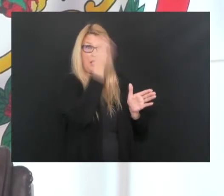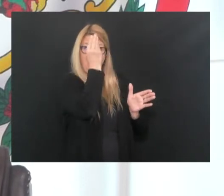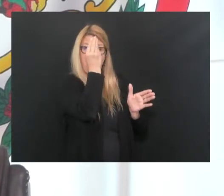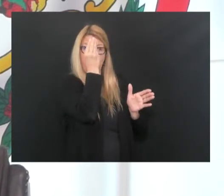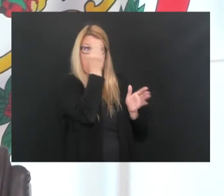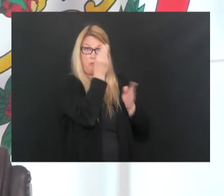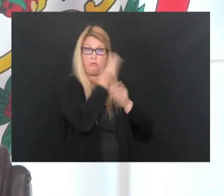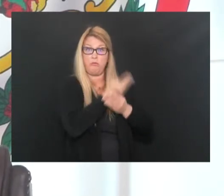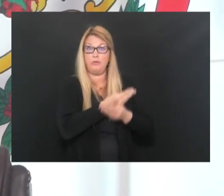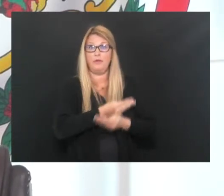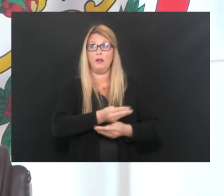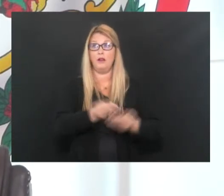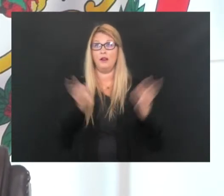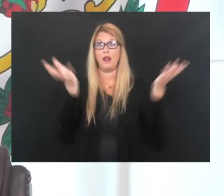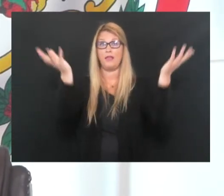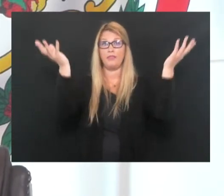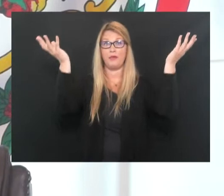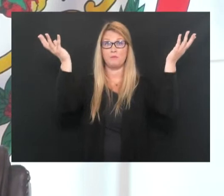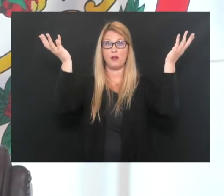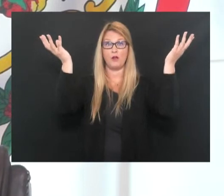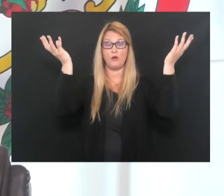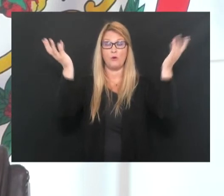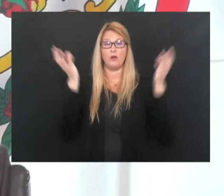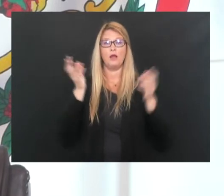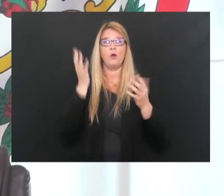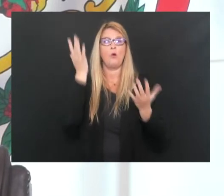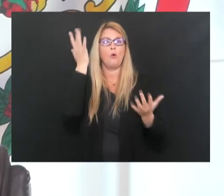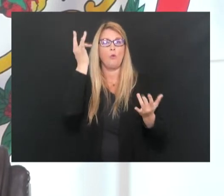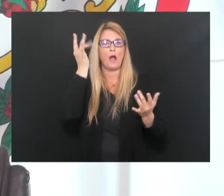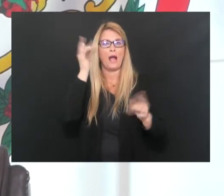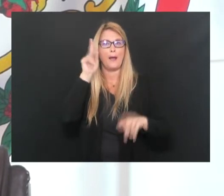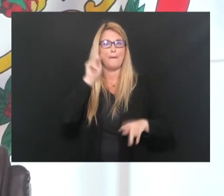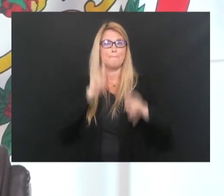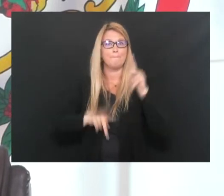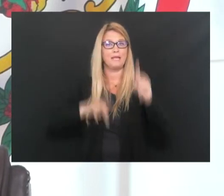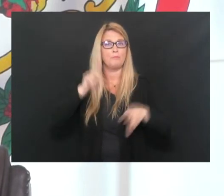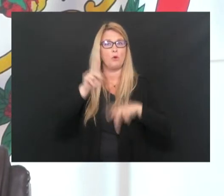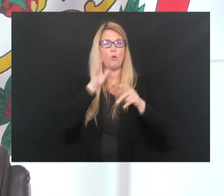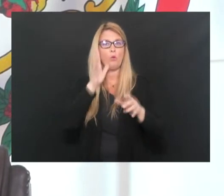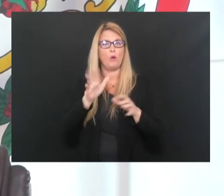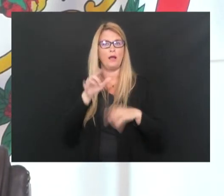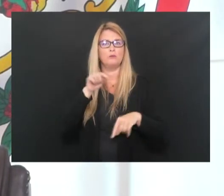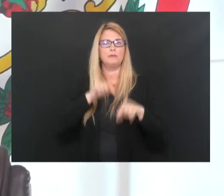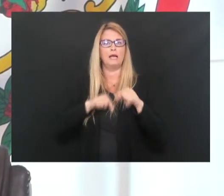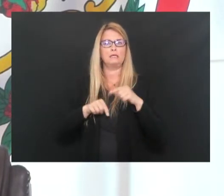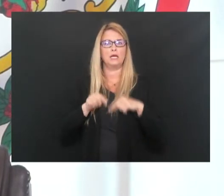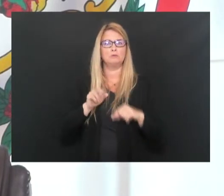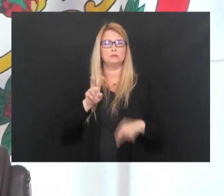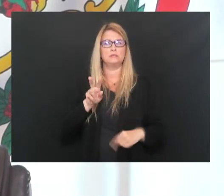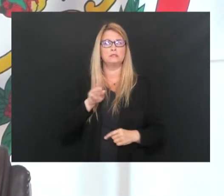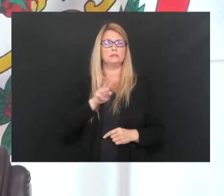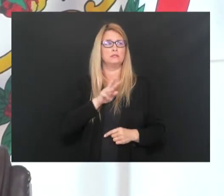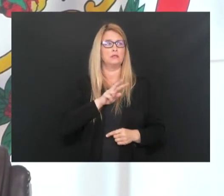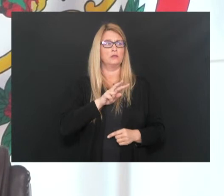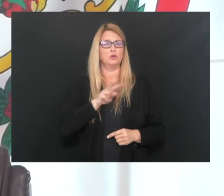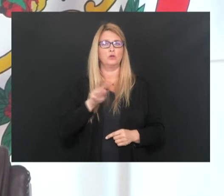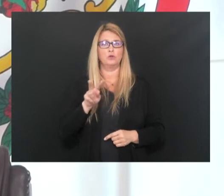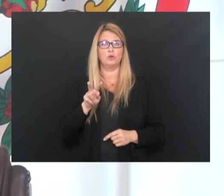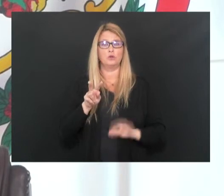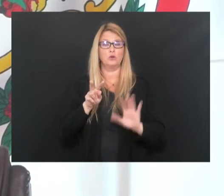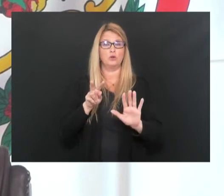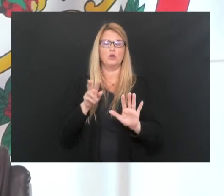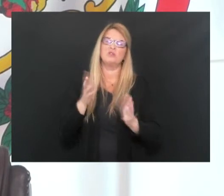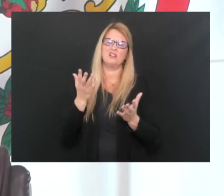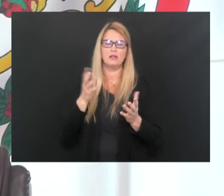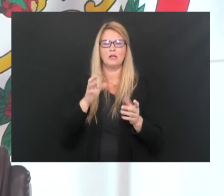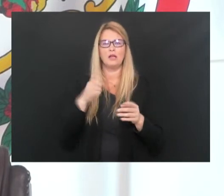in the world so people will back up and they will say, well, I mean, let's just say this. If I just